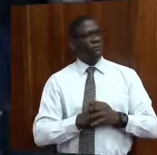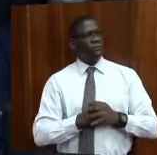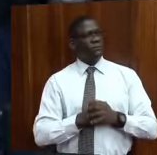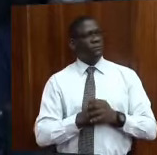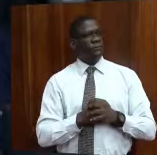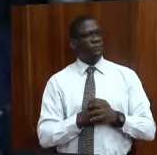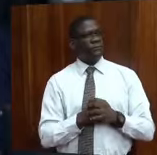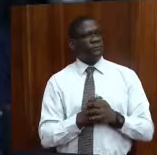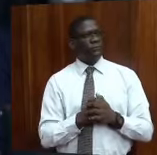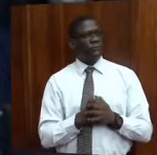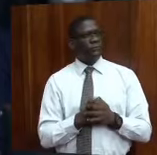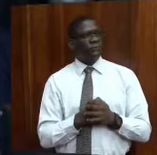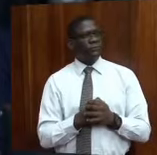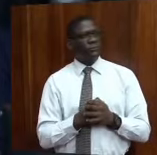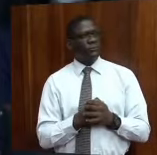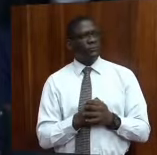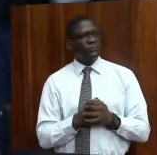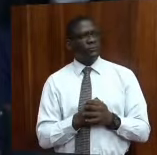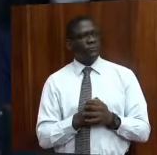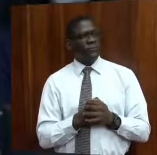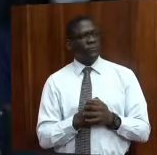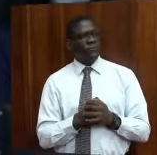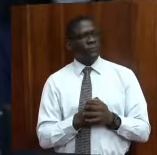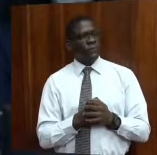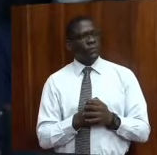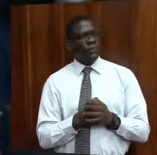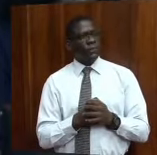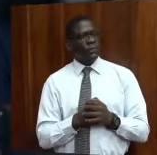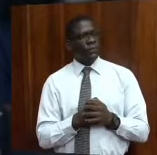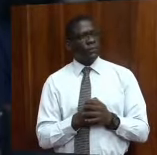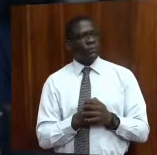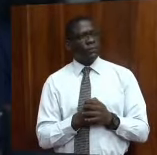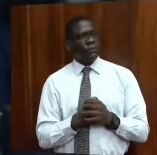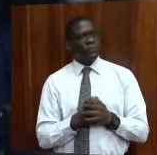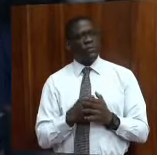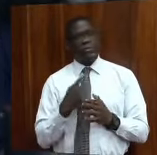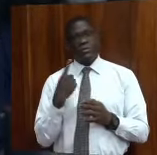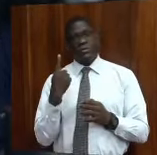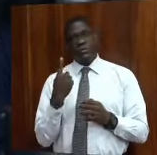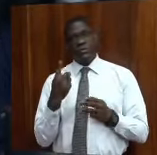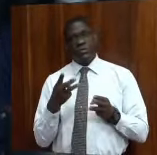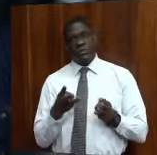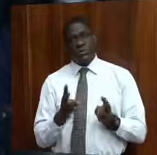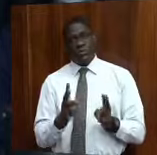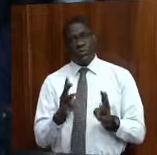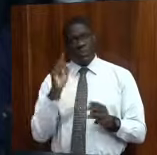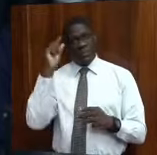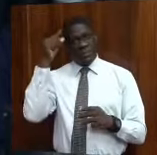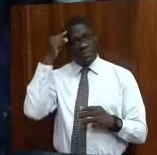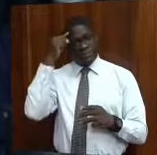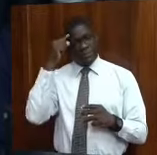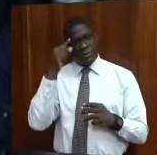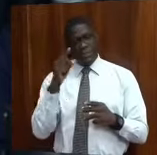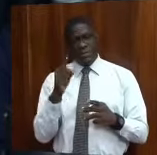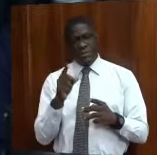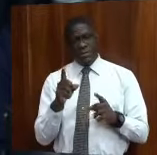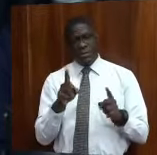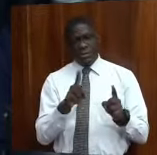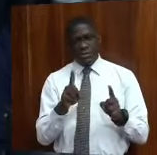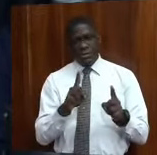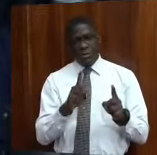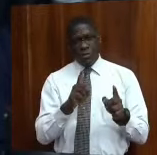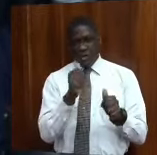for my government to undertake the plans outlined earlier, we must have access to financial resources to meet our developmental needs.